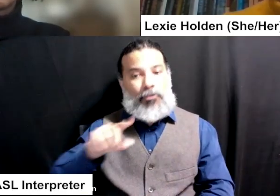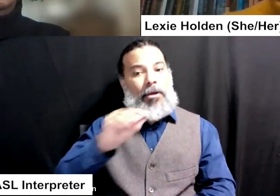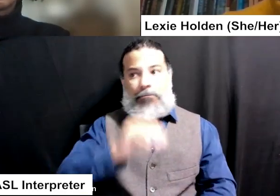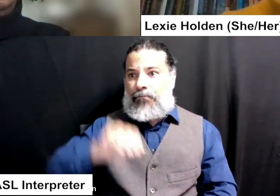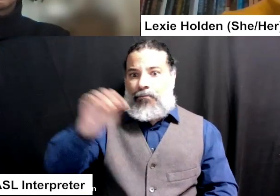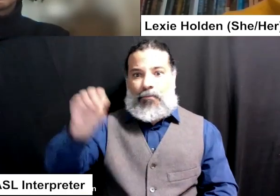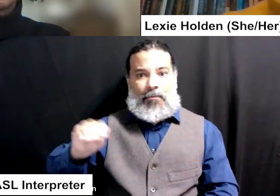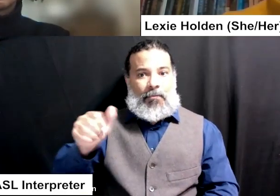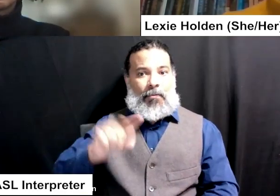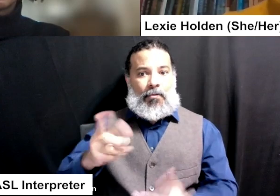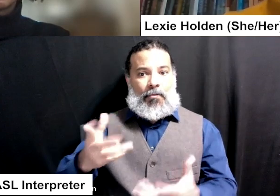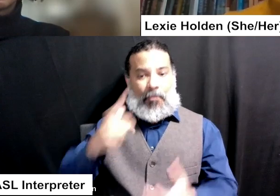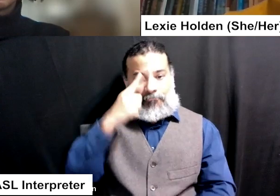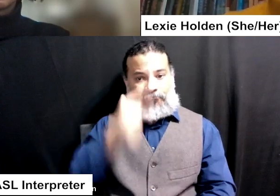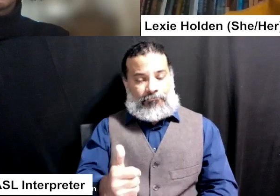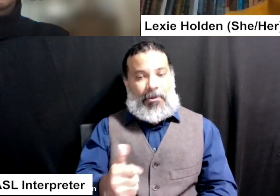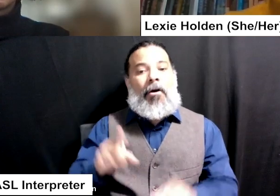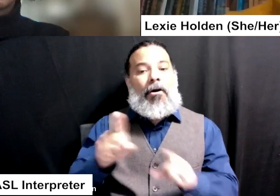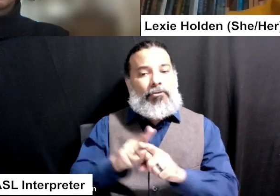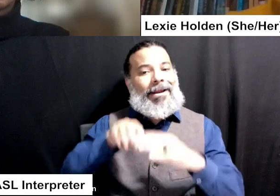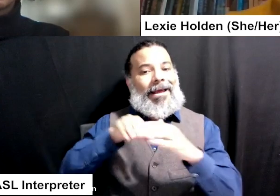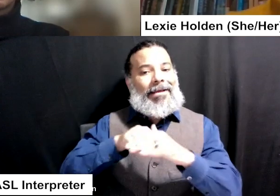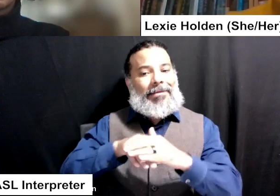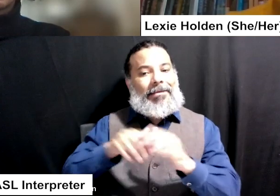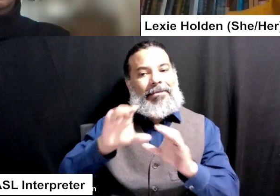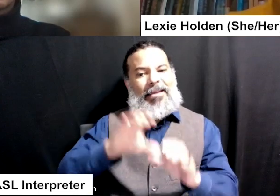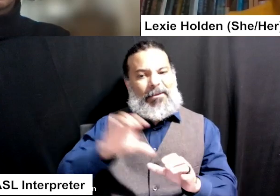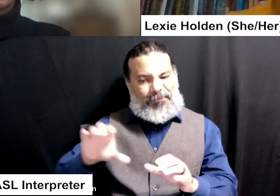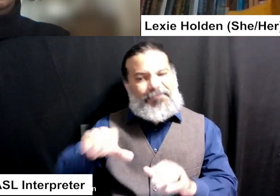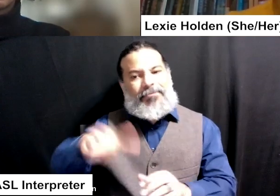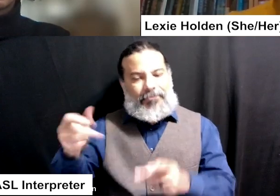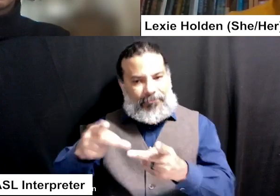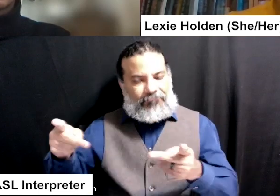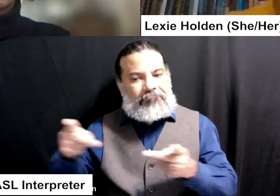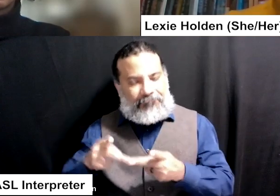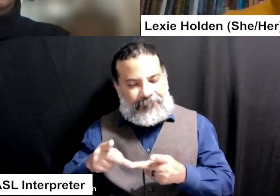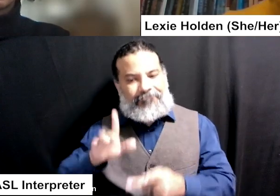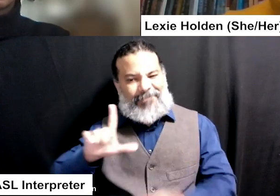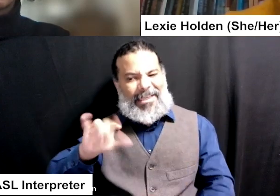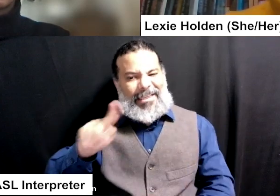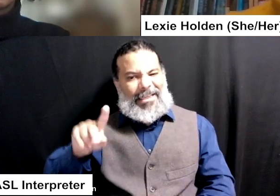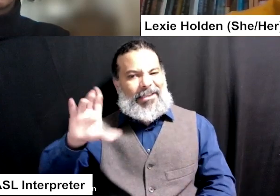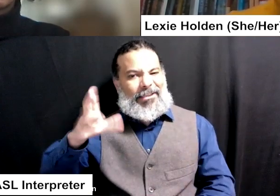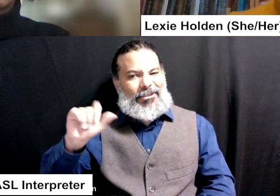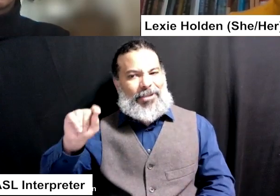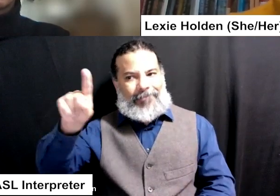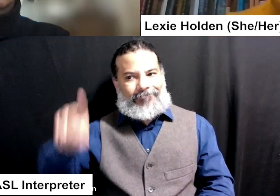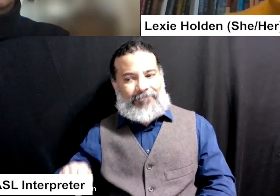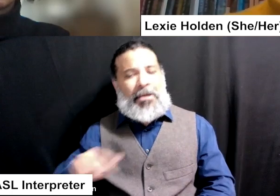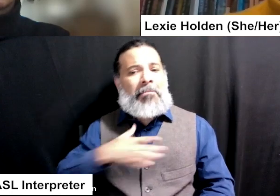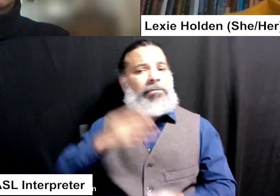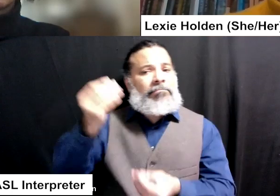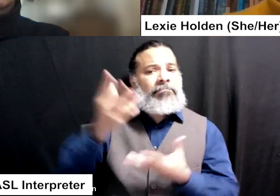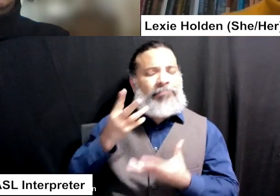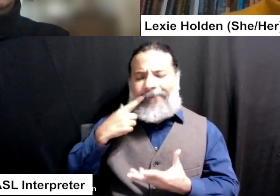your screen. And you can also access captions in a separate window using the link provided in the chat. Please let us know in the chat if you